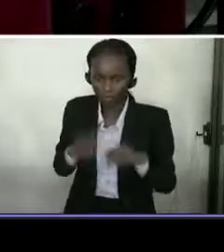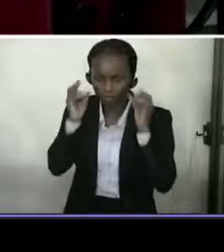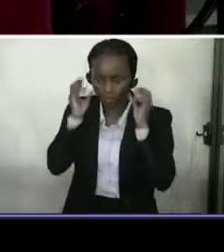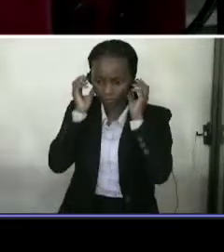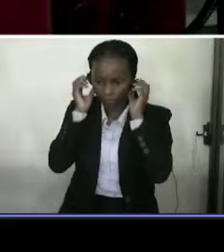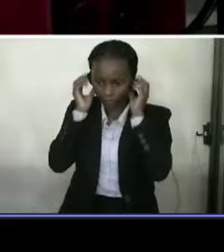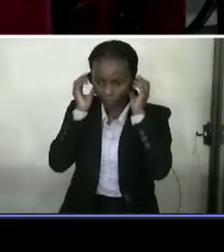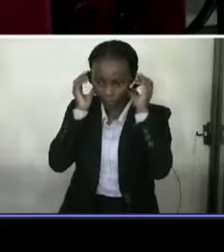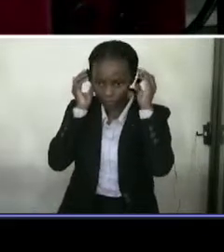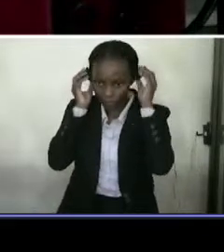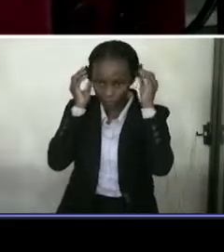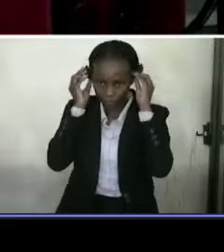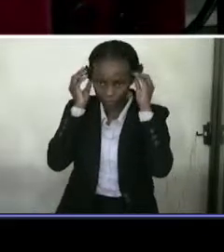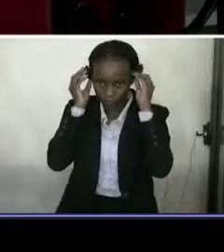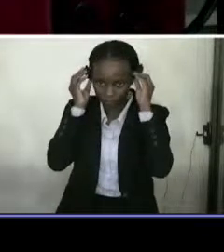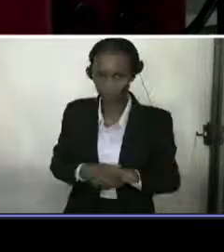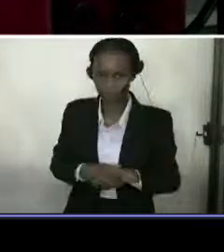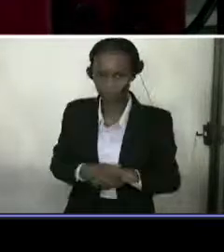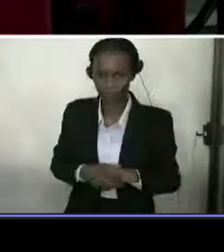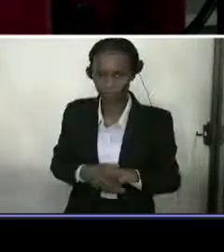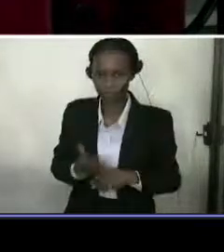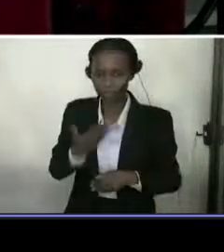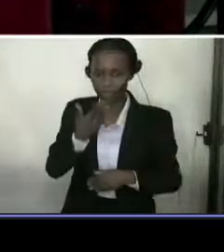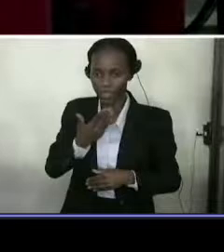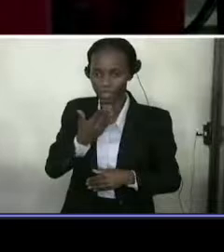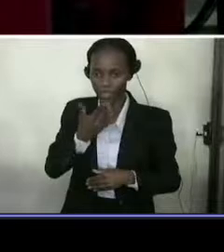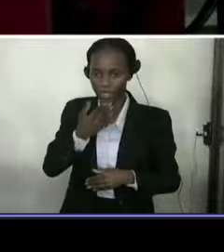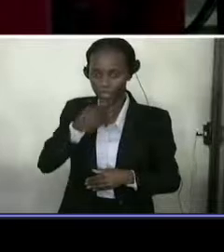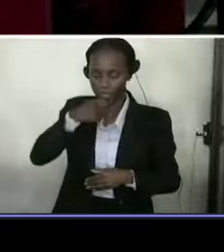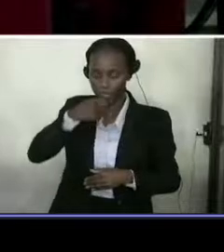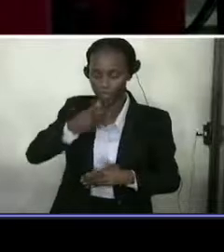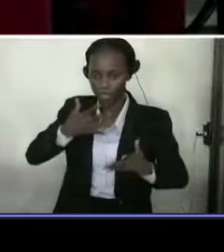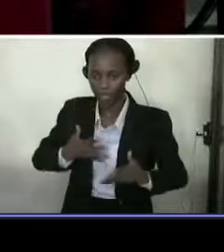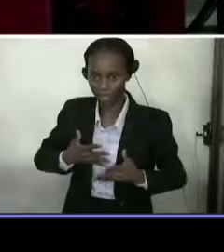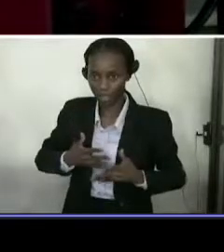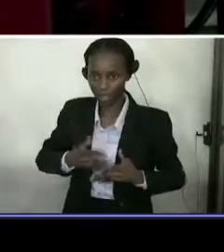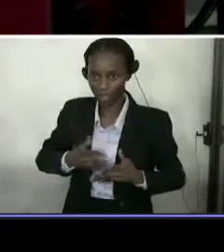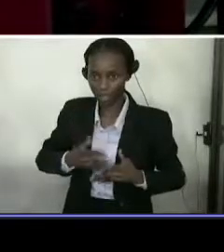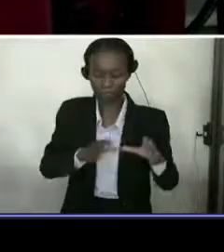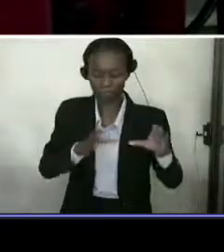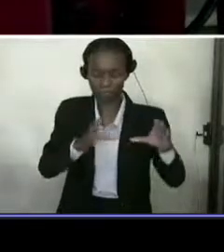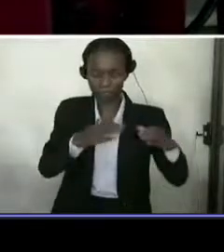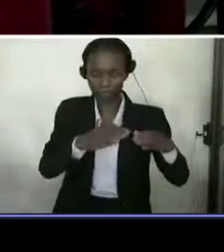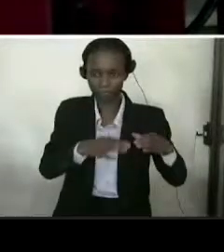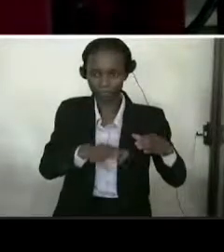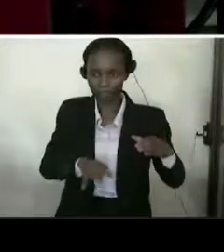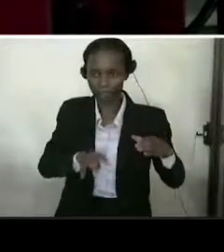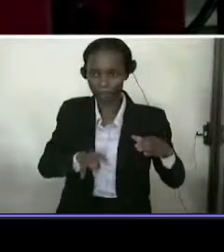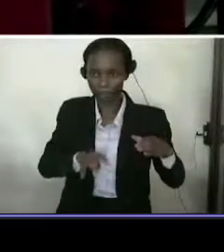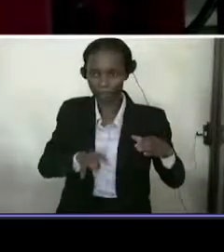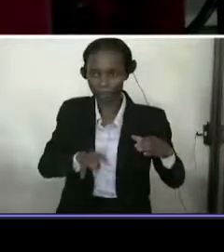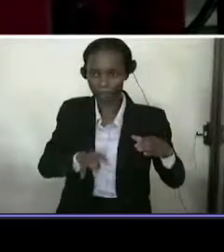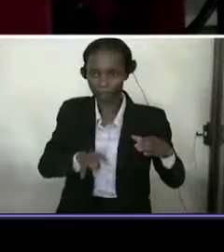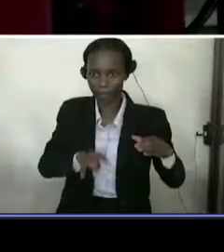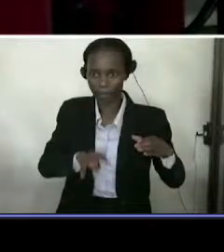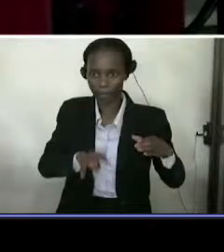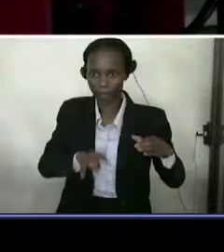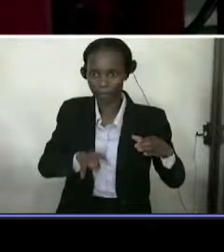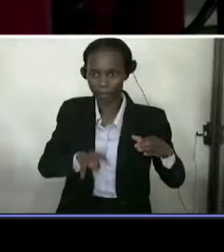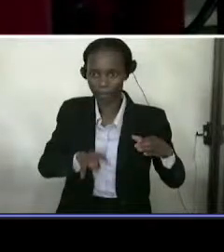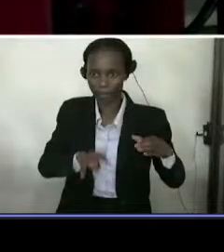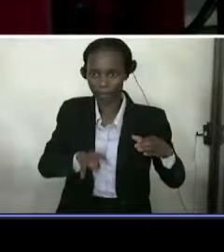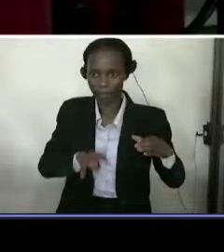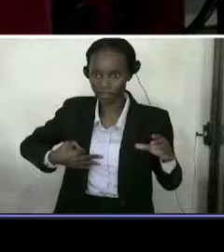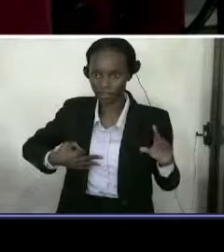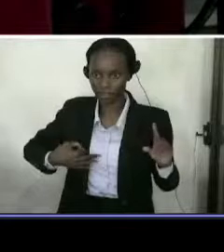Thank you. Can we now move to the speaker from the minority front, Honorable Esther